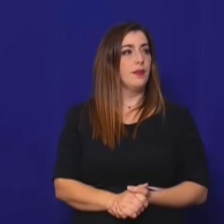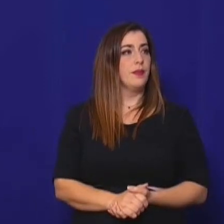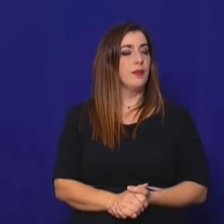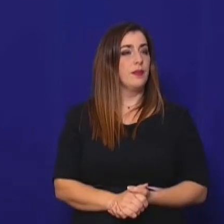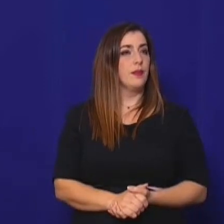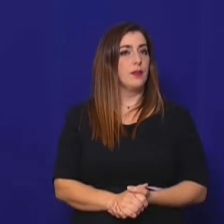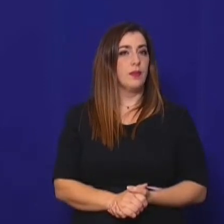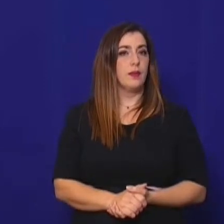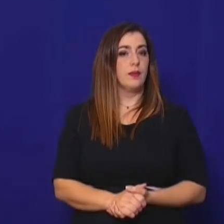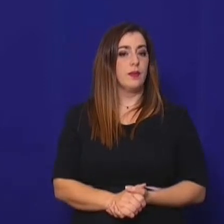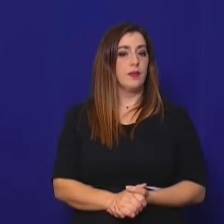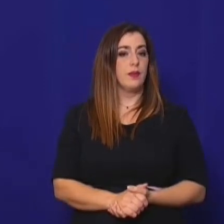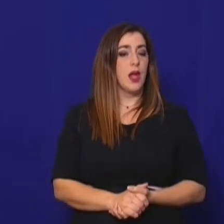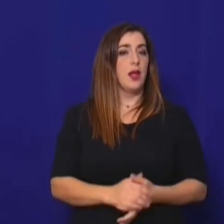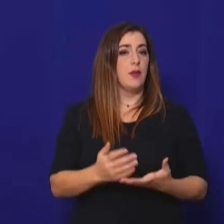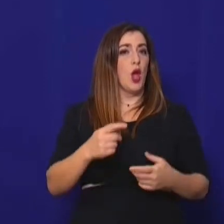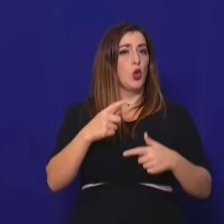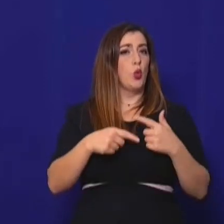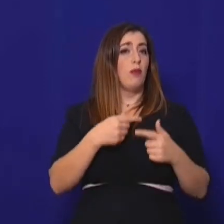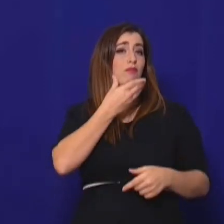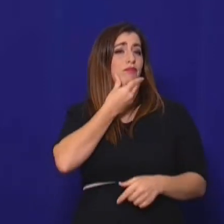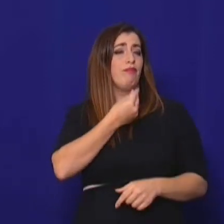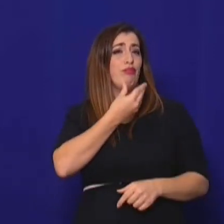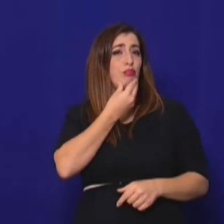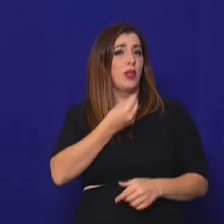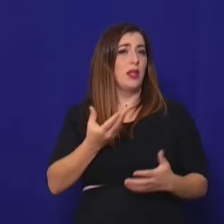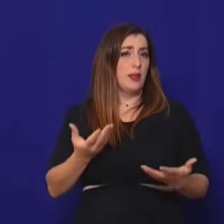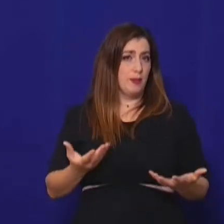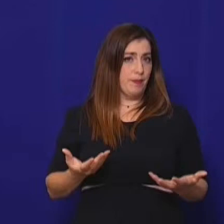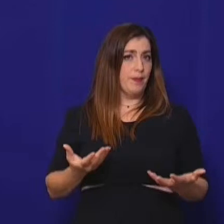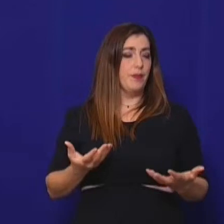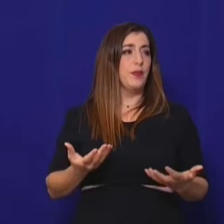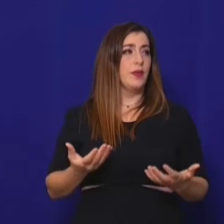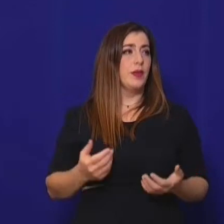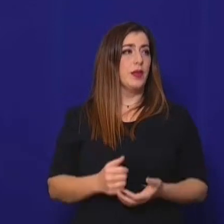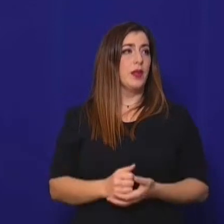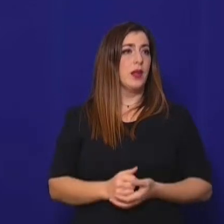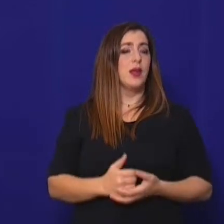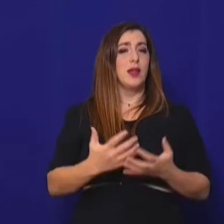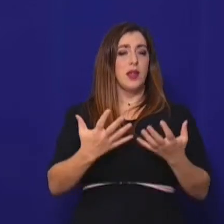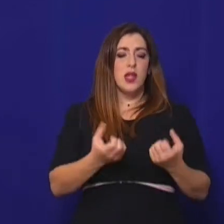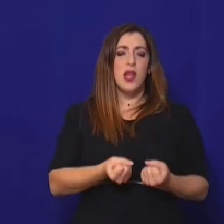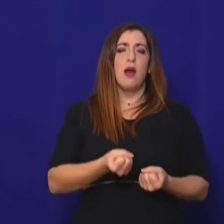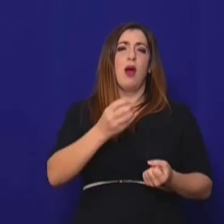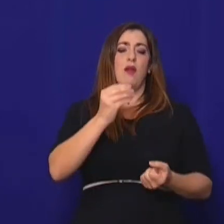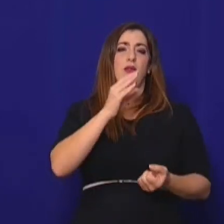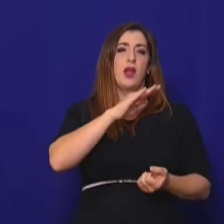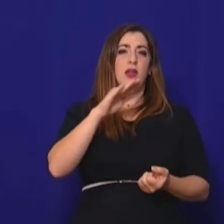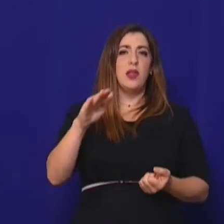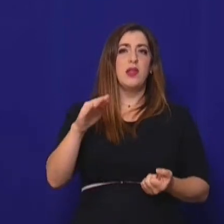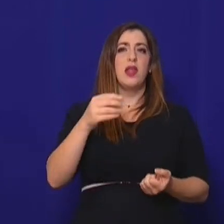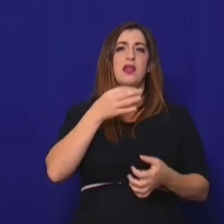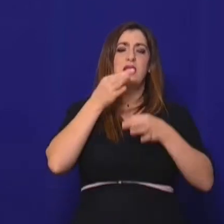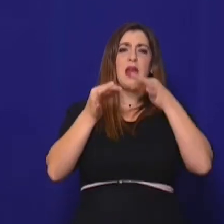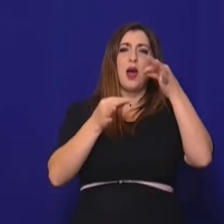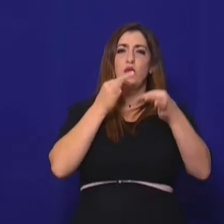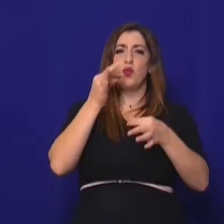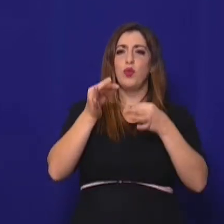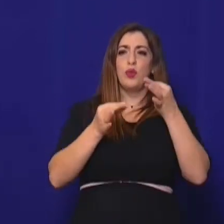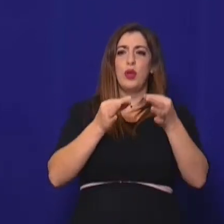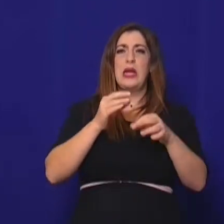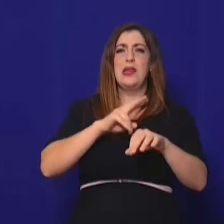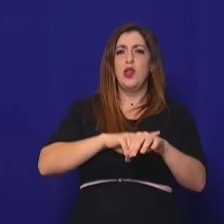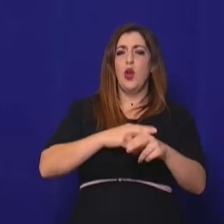Fuq il-fatt li qed jibda joqrob il-miliet u anka kellna nies isaqsuna wkoll, nistgħu aħna ikollna